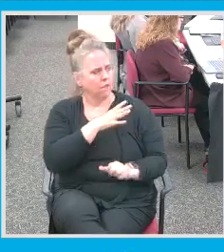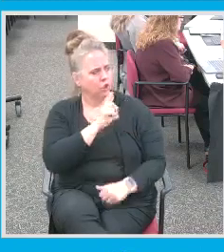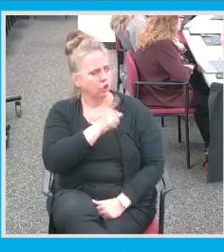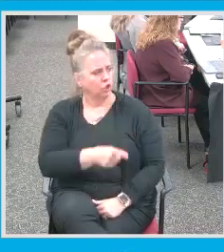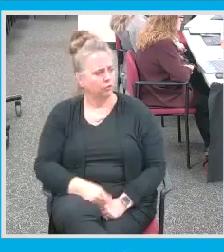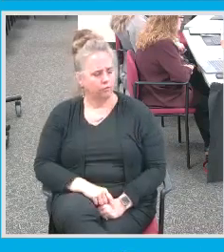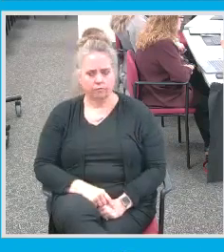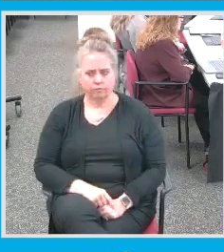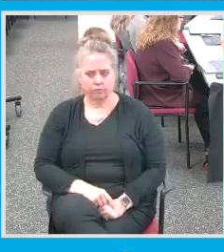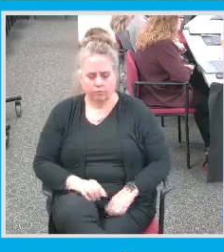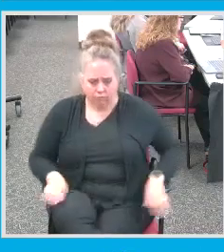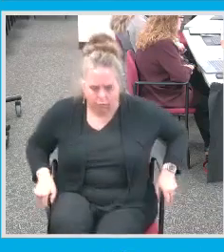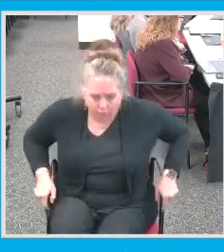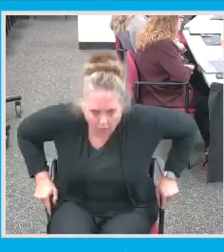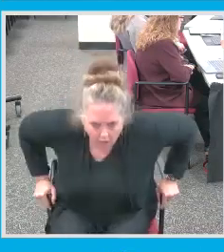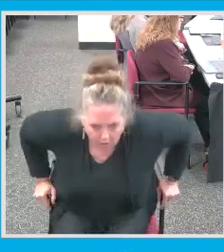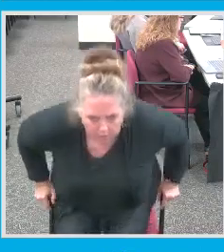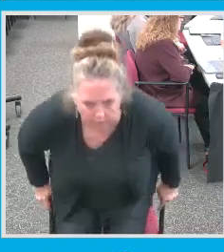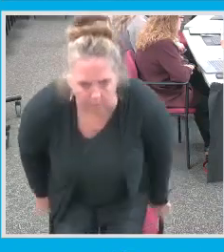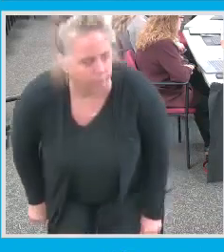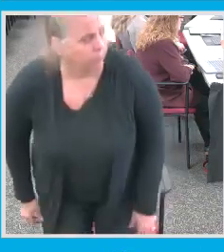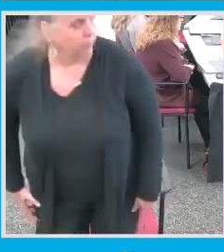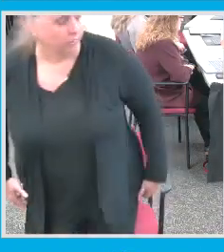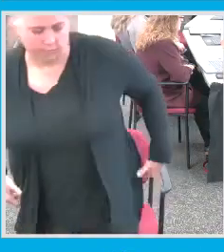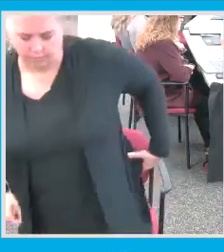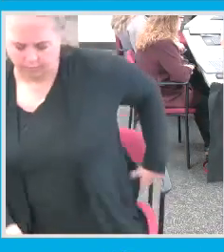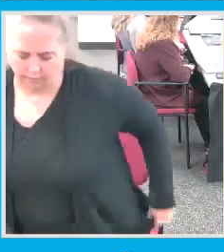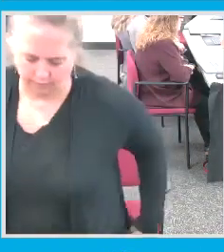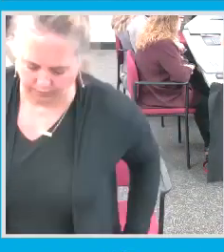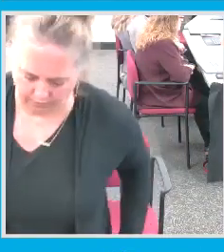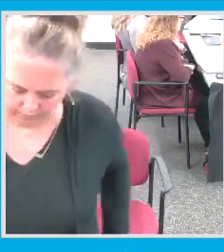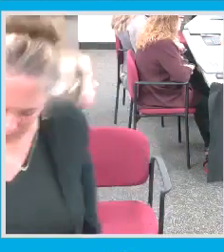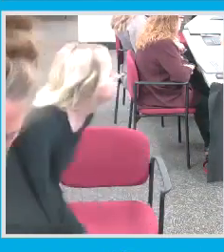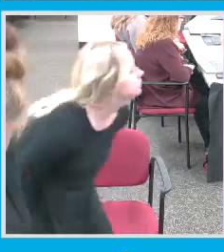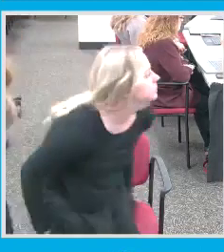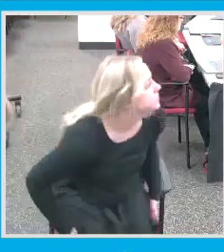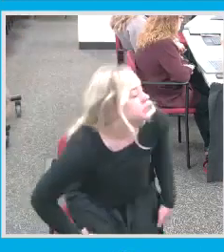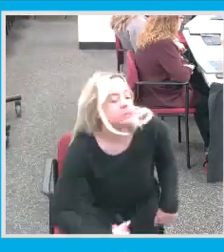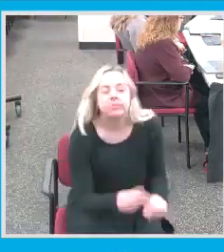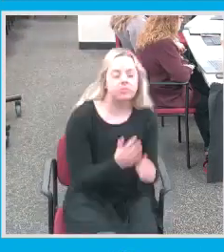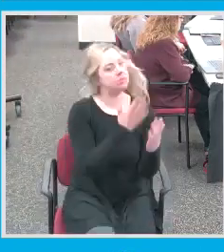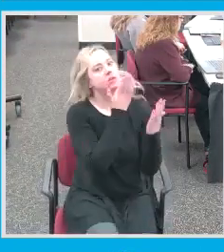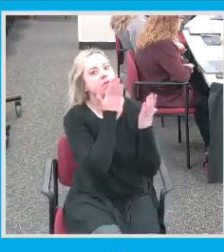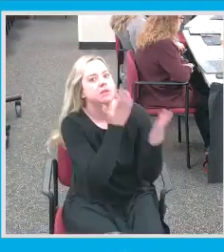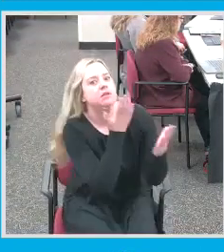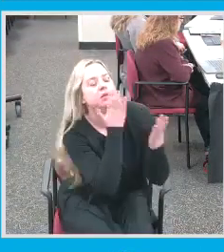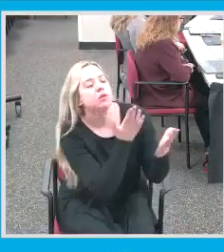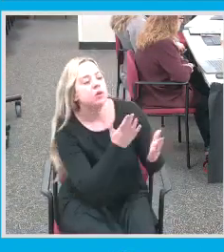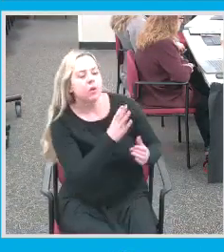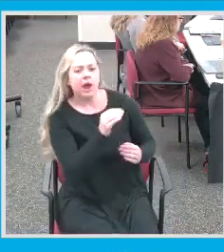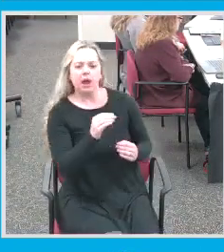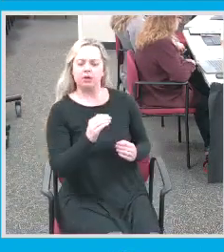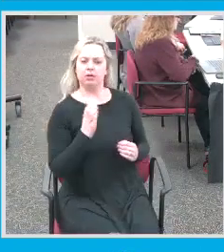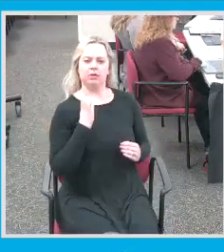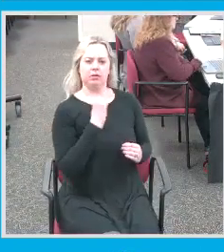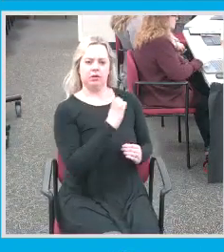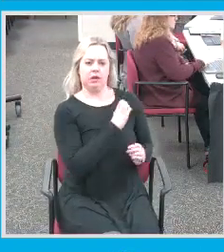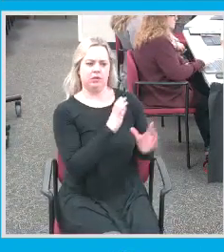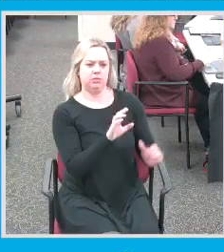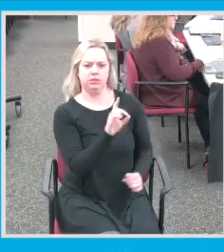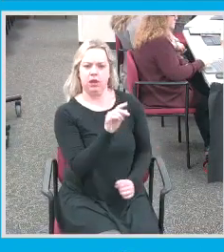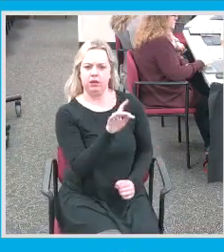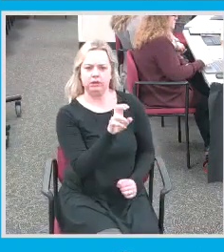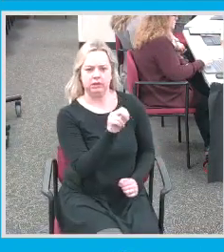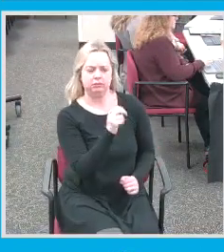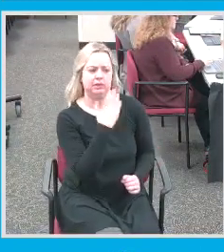So again, thank you. I appreciate that. And Councilman Donaldson, your comments as well. I think one of your previous slides